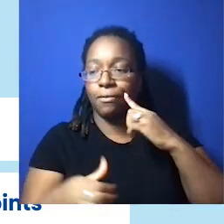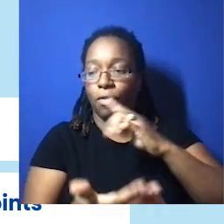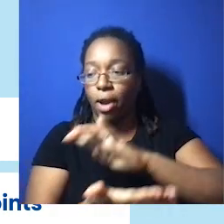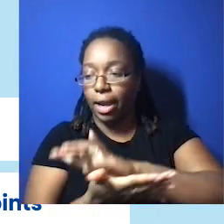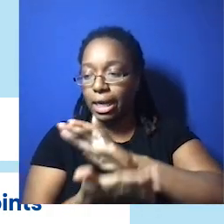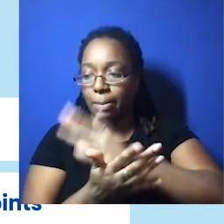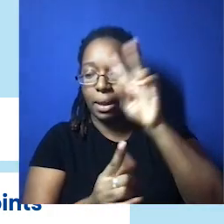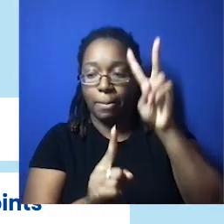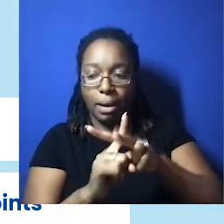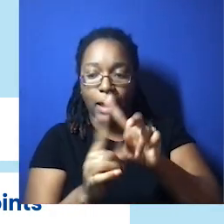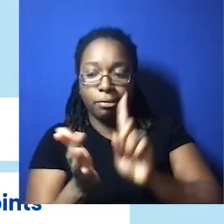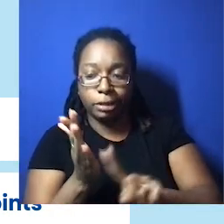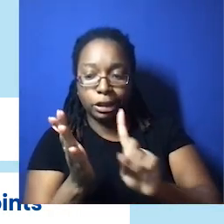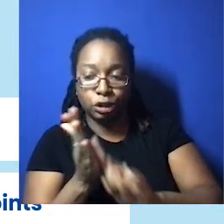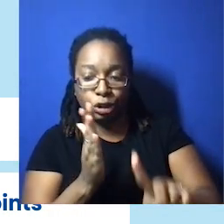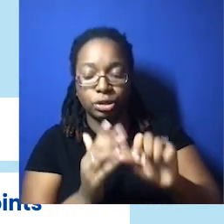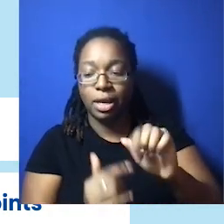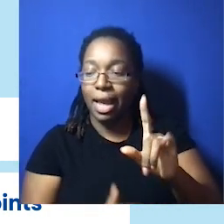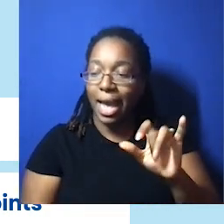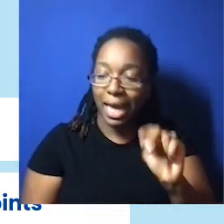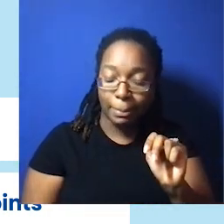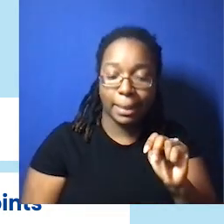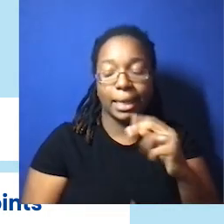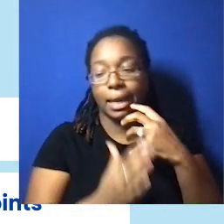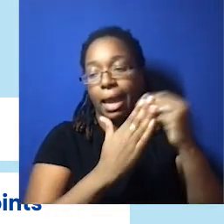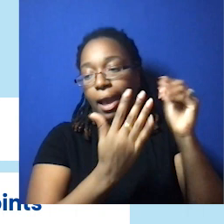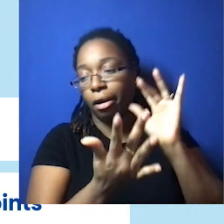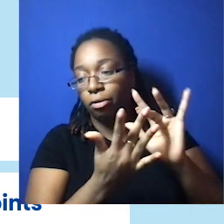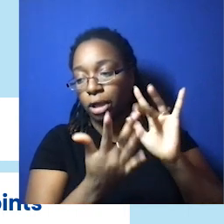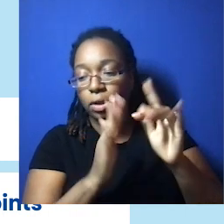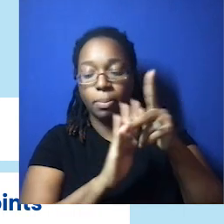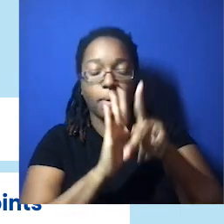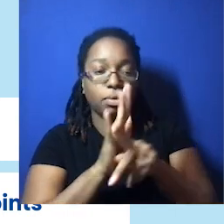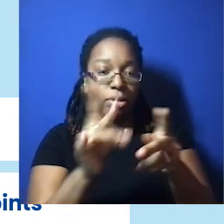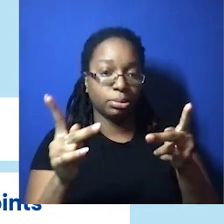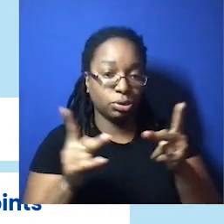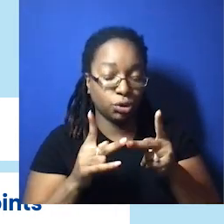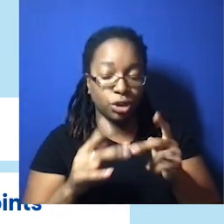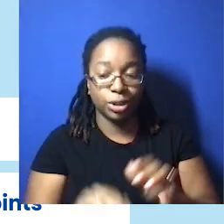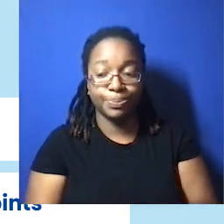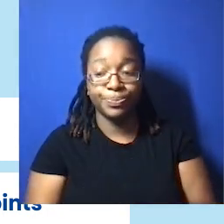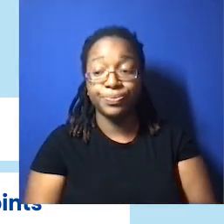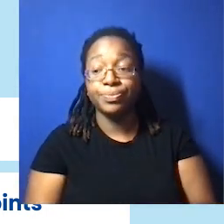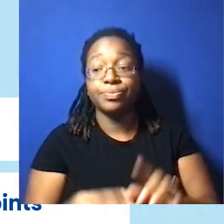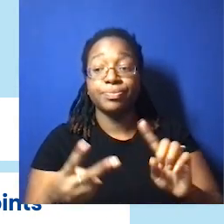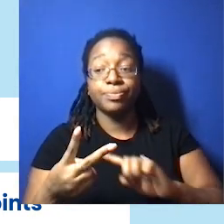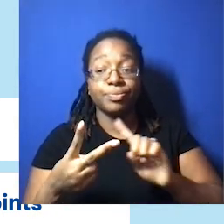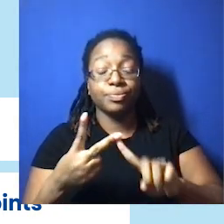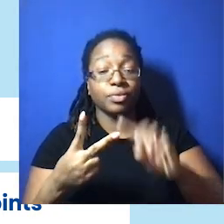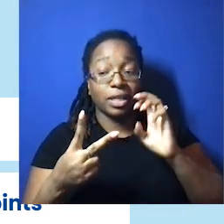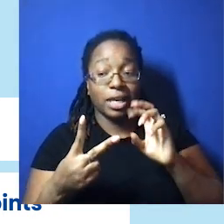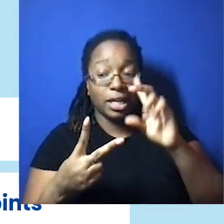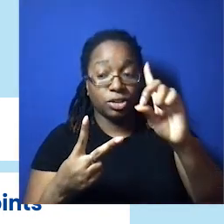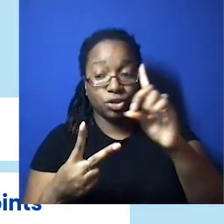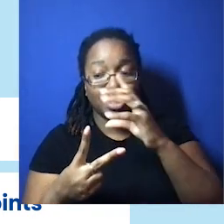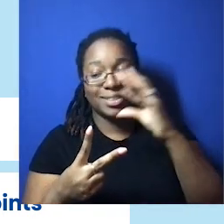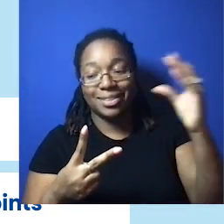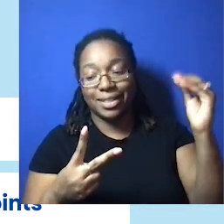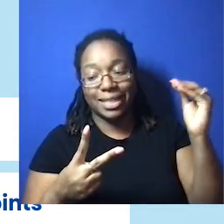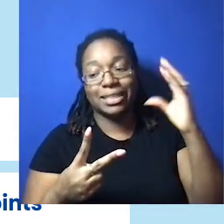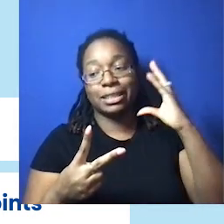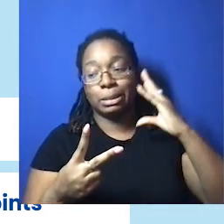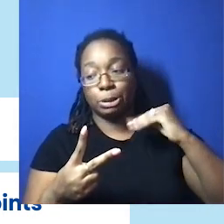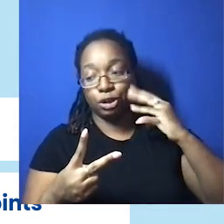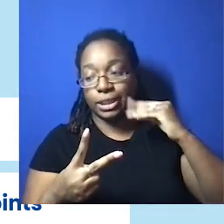applied, research, administration, outreach, or policy positions. We're looking for education